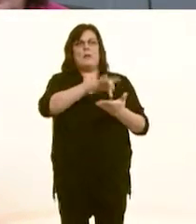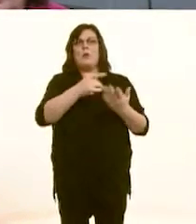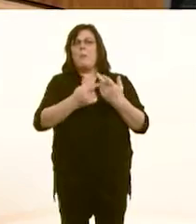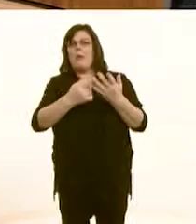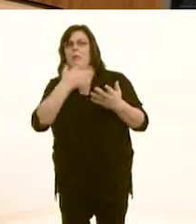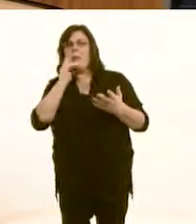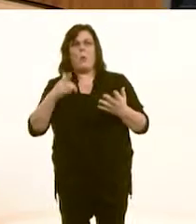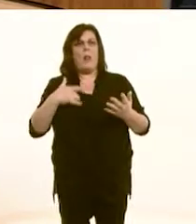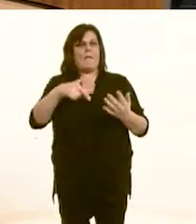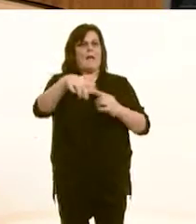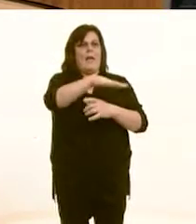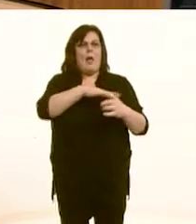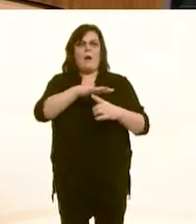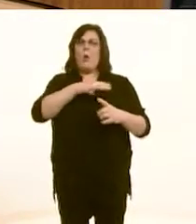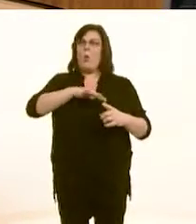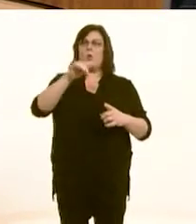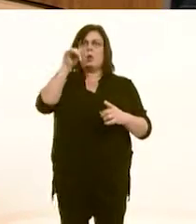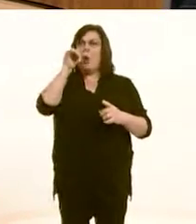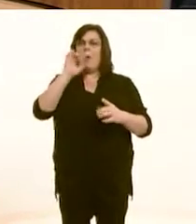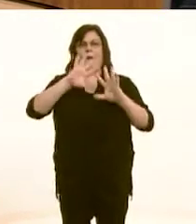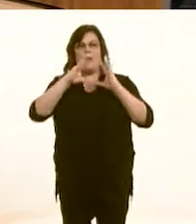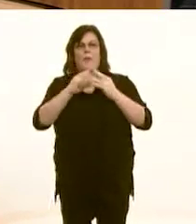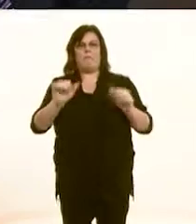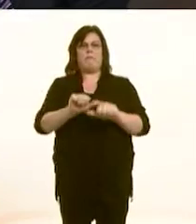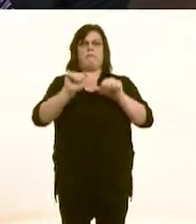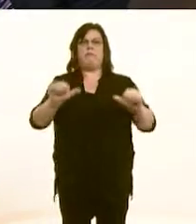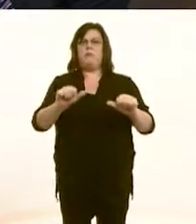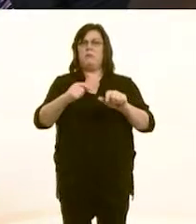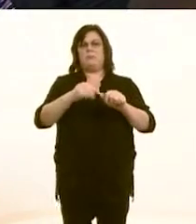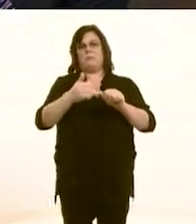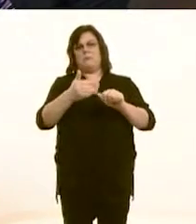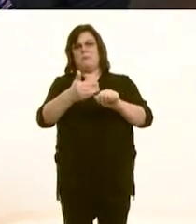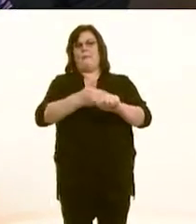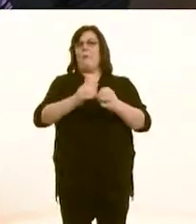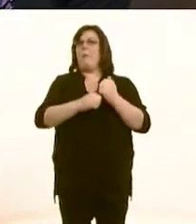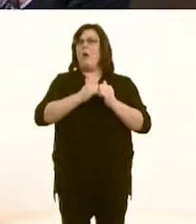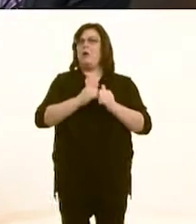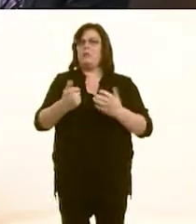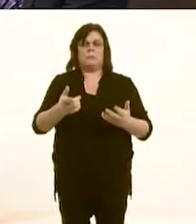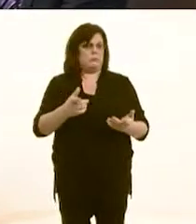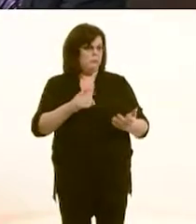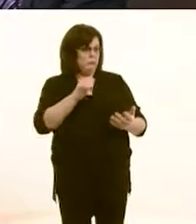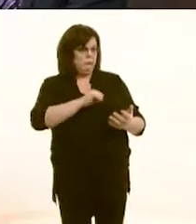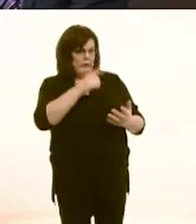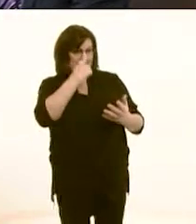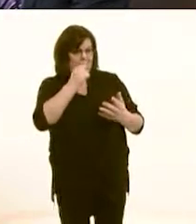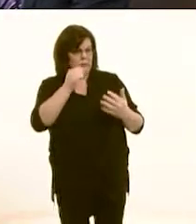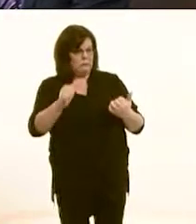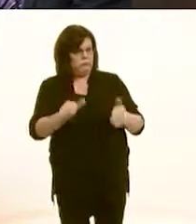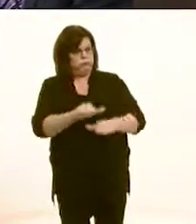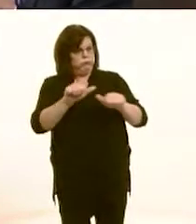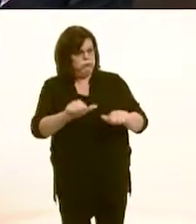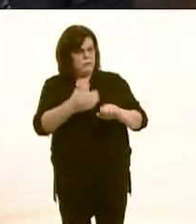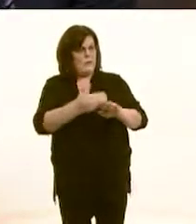deal concluded by that deadline that the Chancellor set. There is no reason why a deal can't be concluded. We have put £580 million worth of